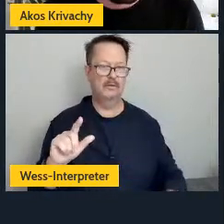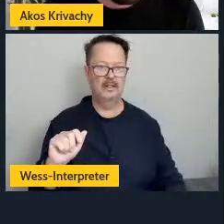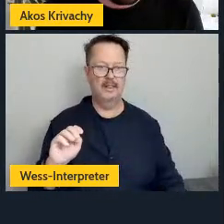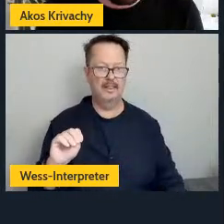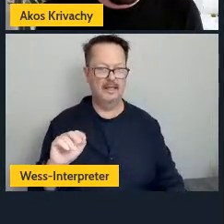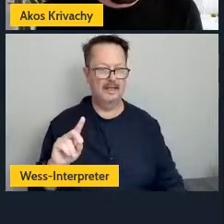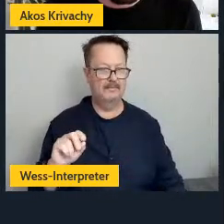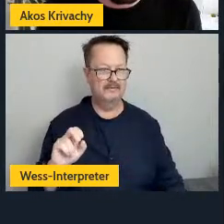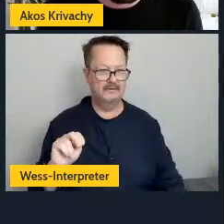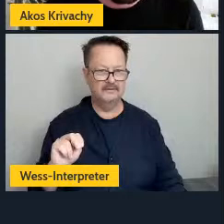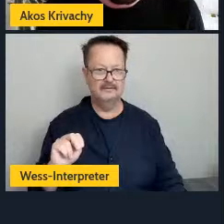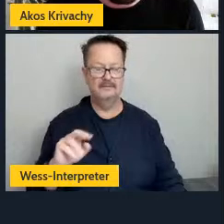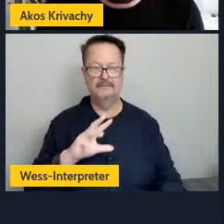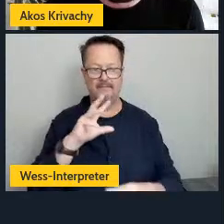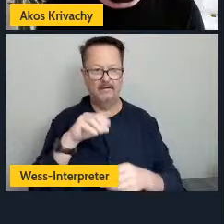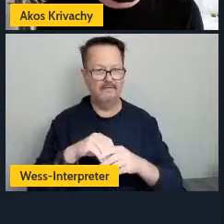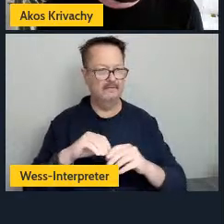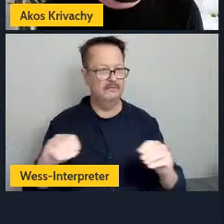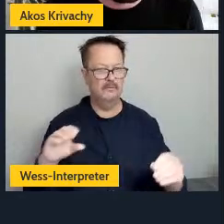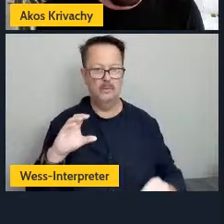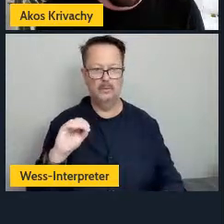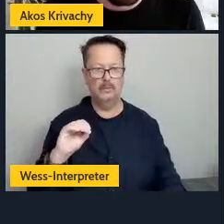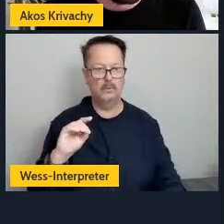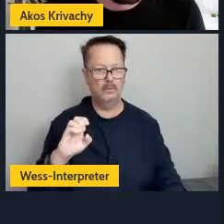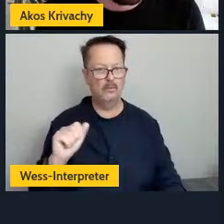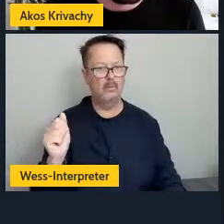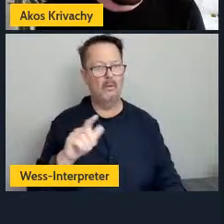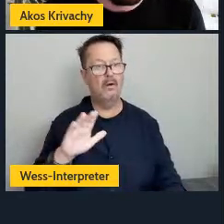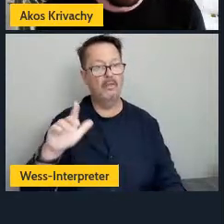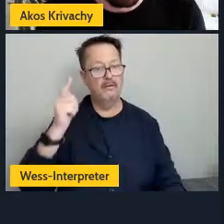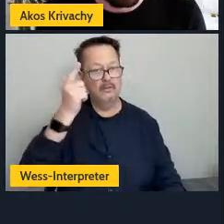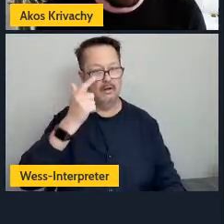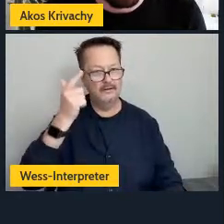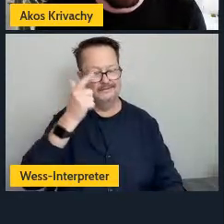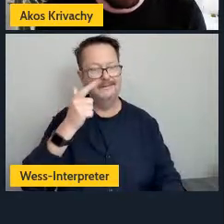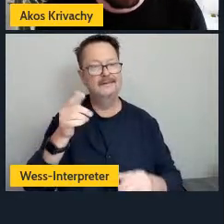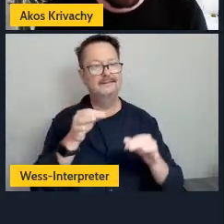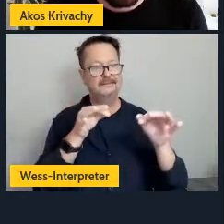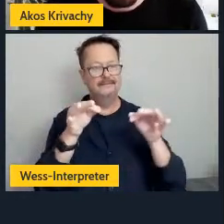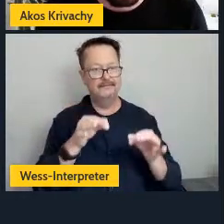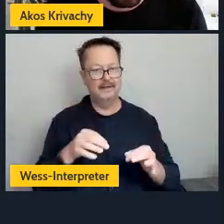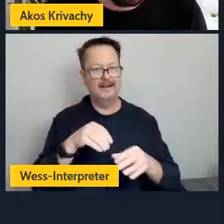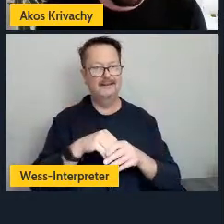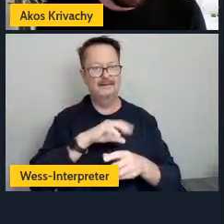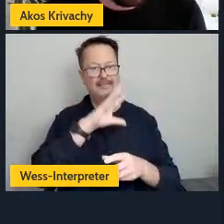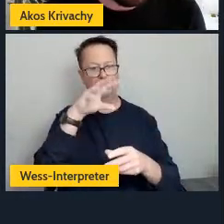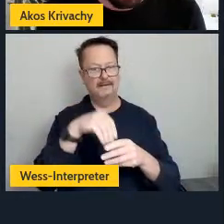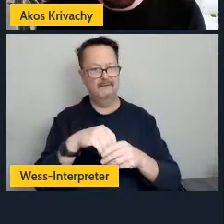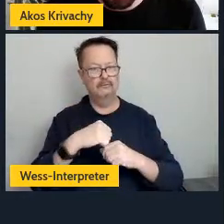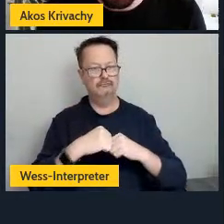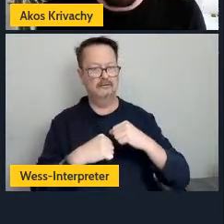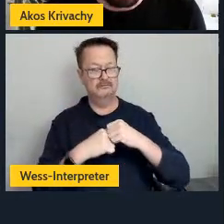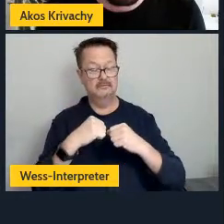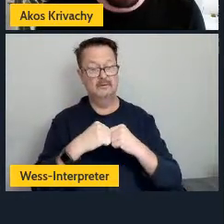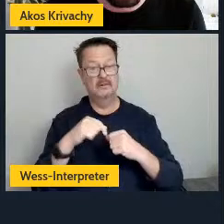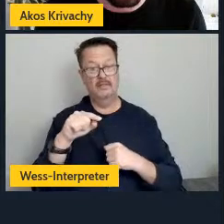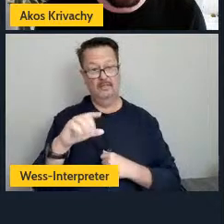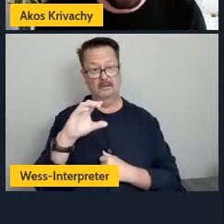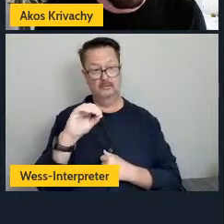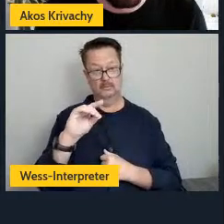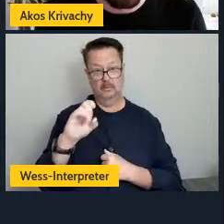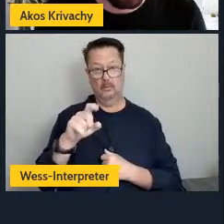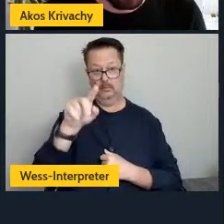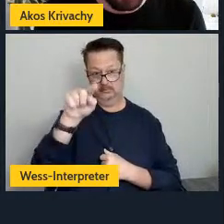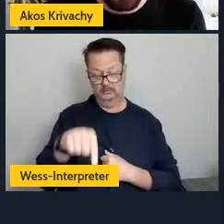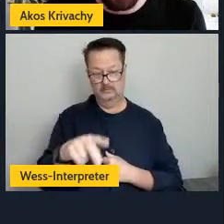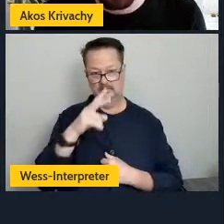no code. All the logic is defined in our infrastructure. So here in this code, we're validating that